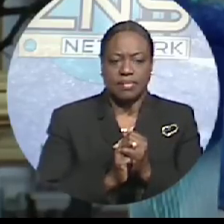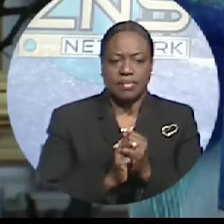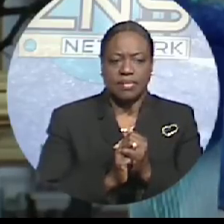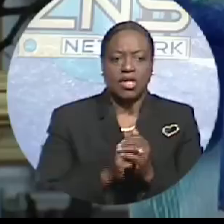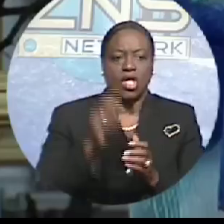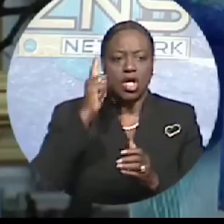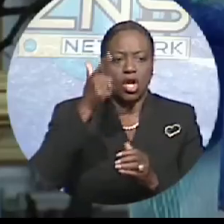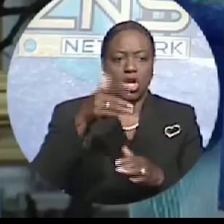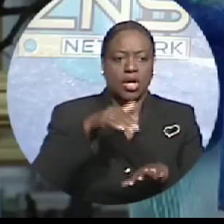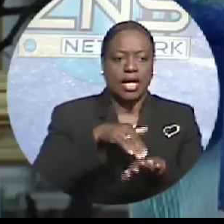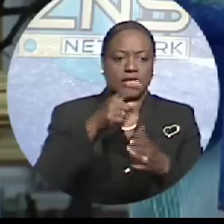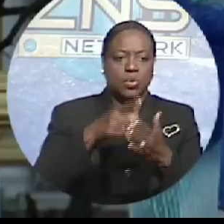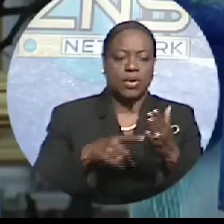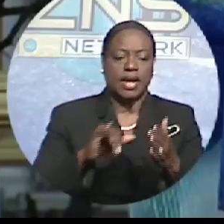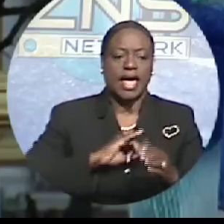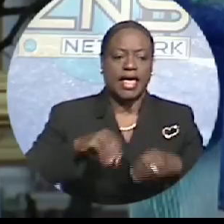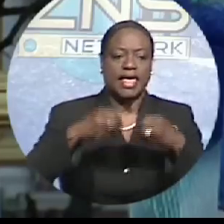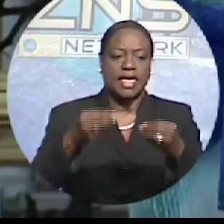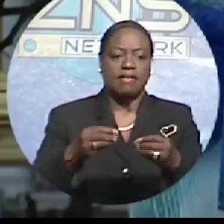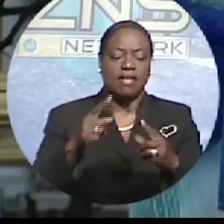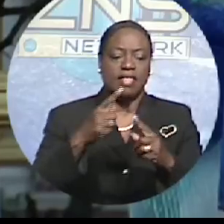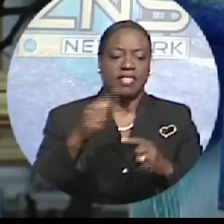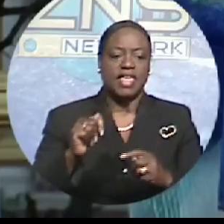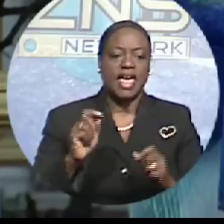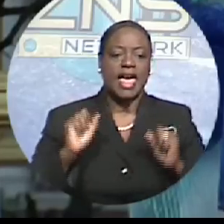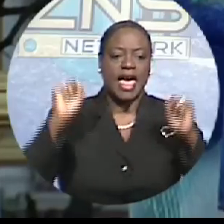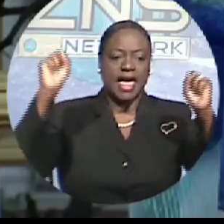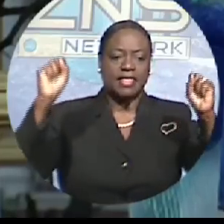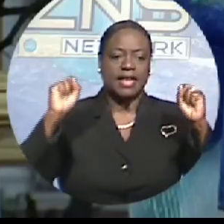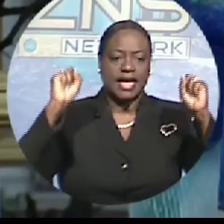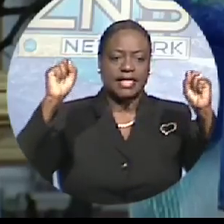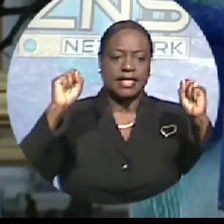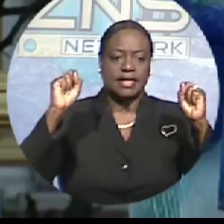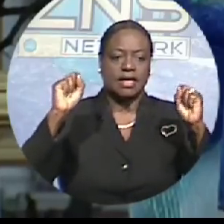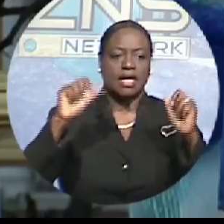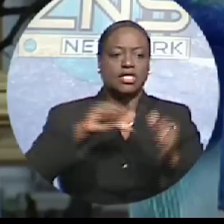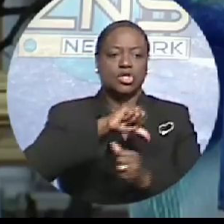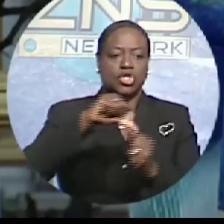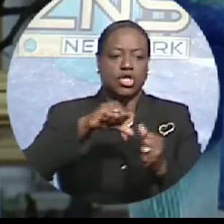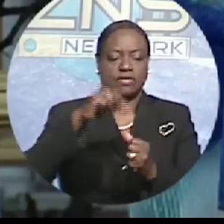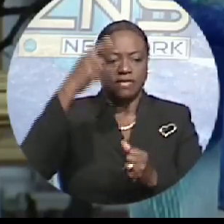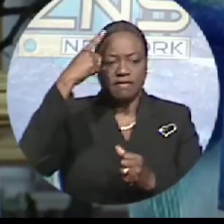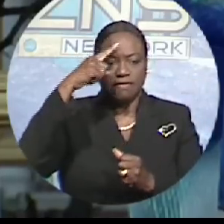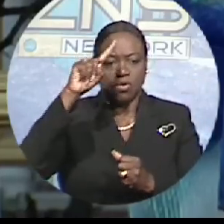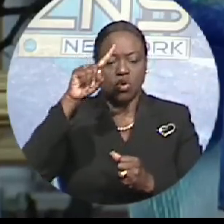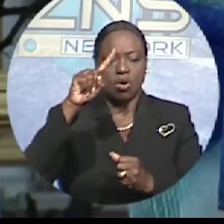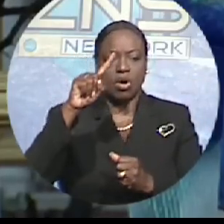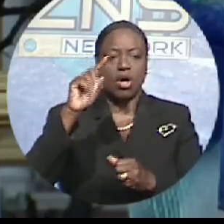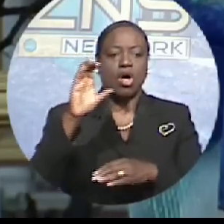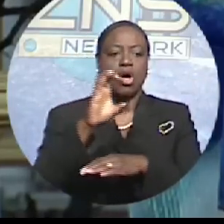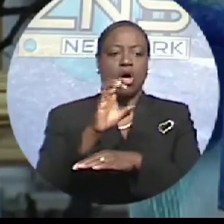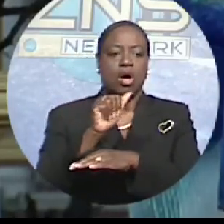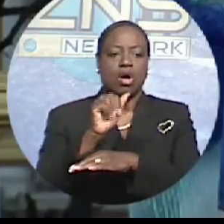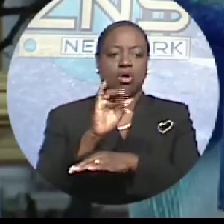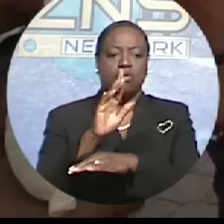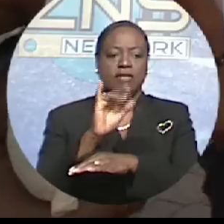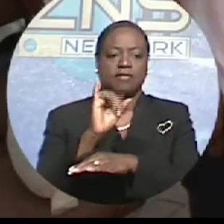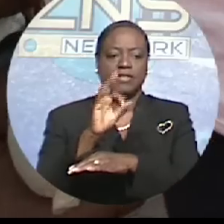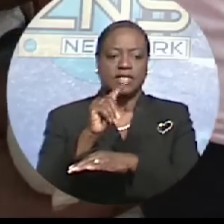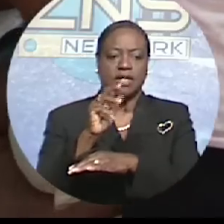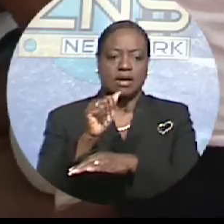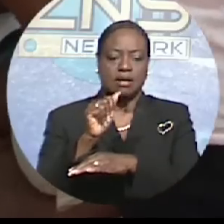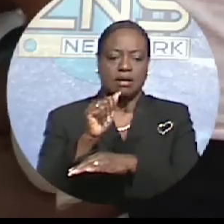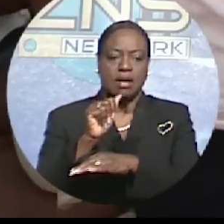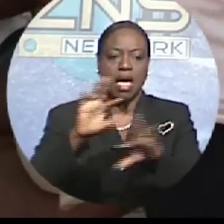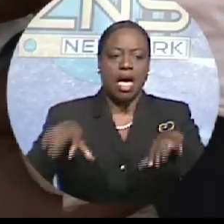Look at what I give the Athletic Association for CARIFTA. Ask me how much I gave them as Prime Minister.